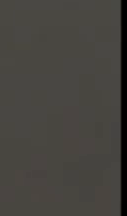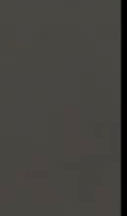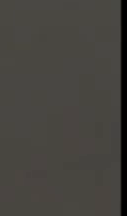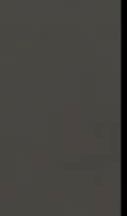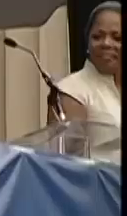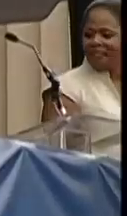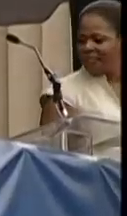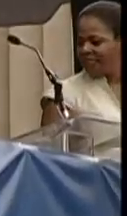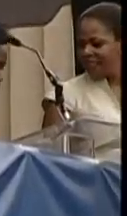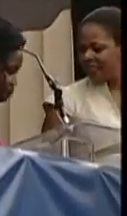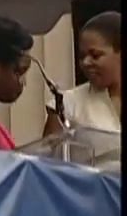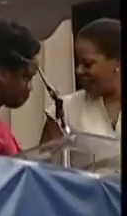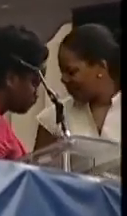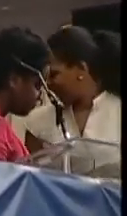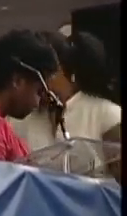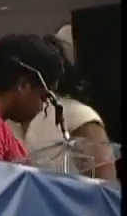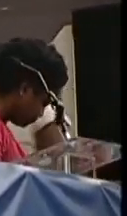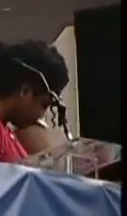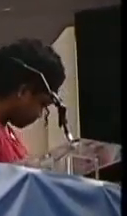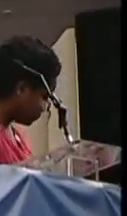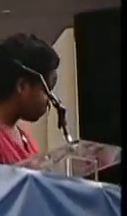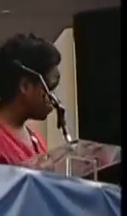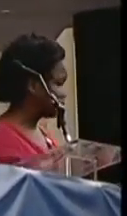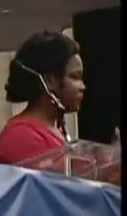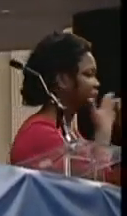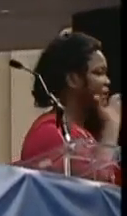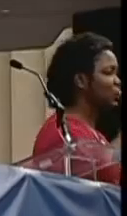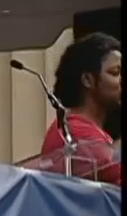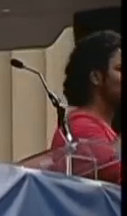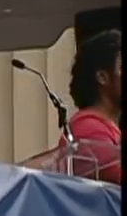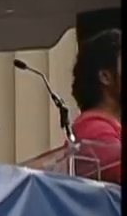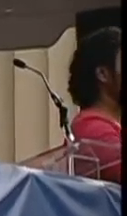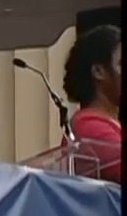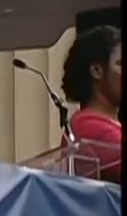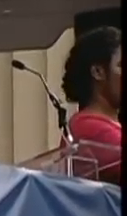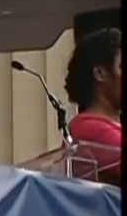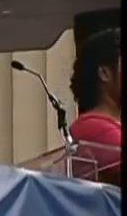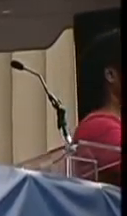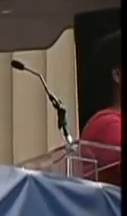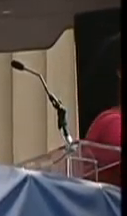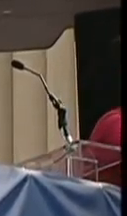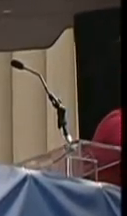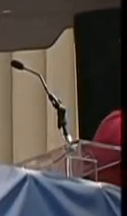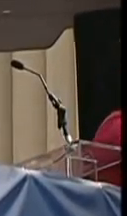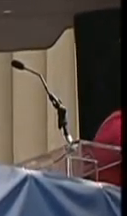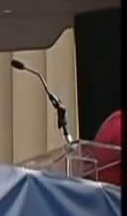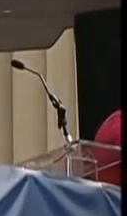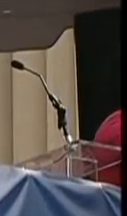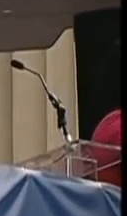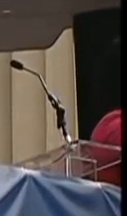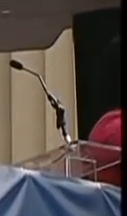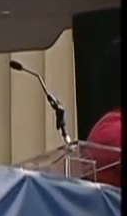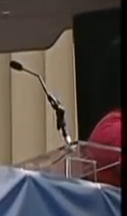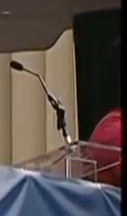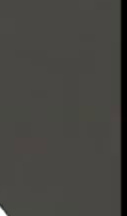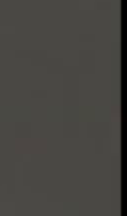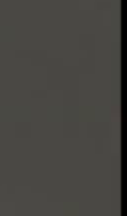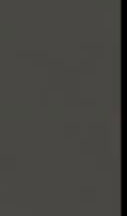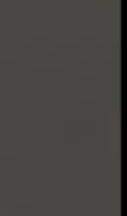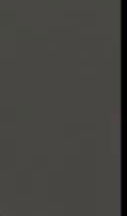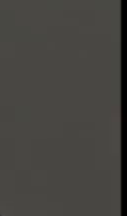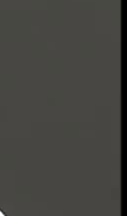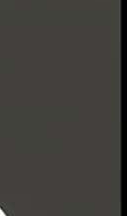Thank you very much, Specialist Phillips, and the Fife and Drum Corps, and we're just getting underway. You know, I'm sure